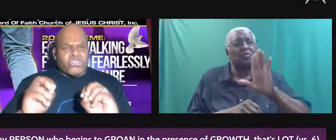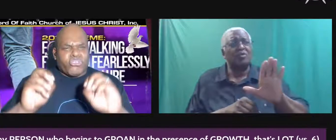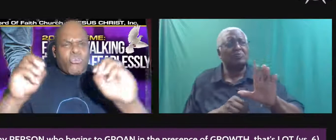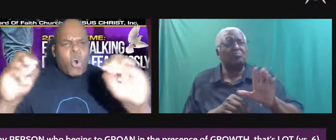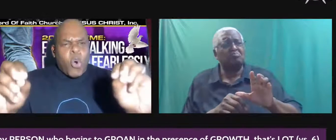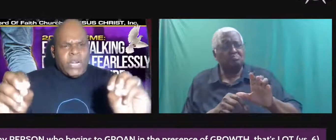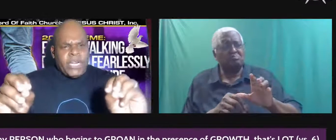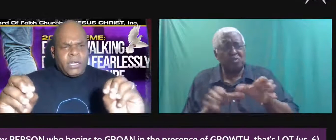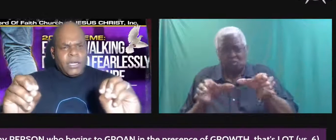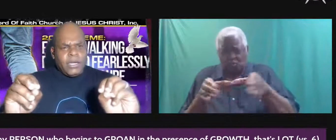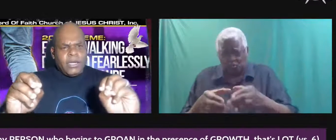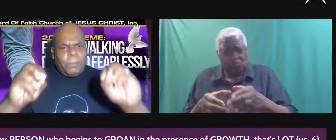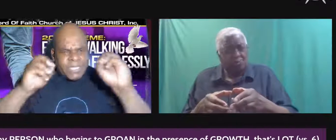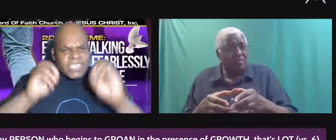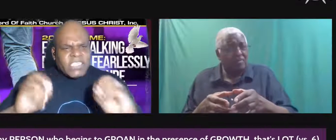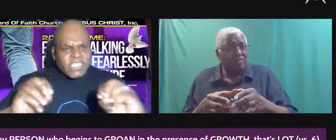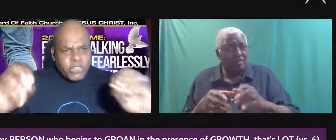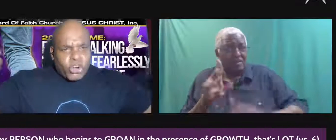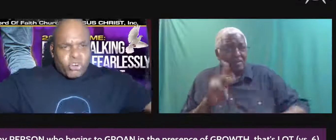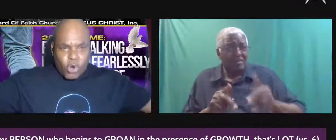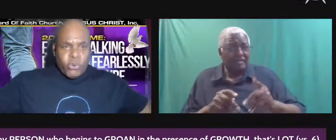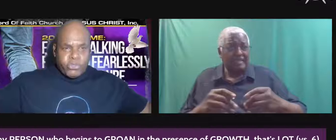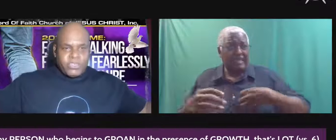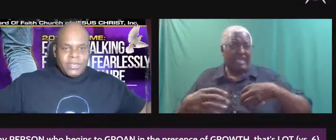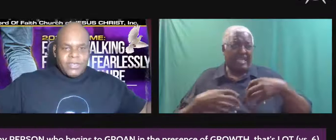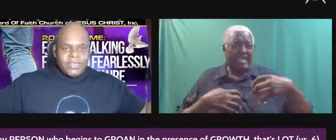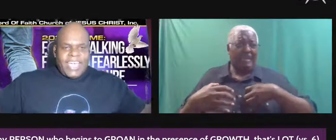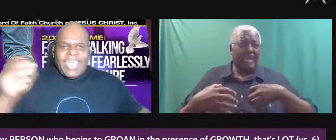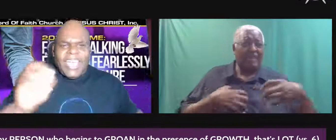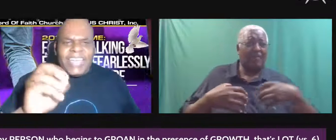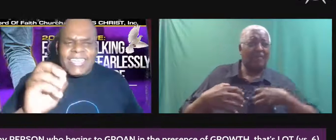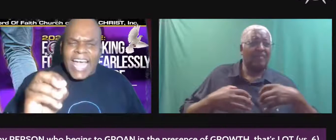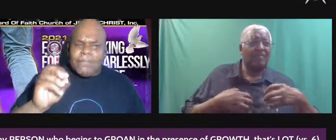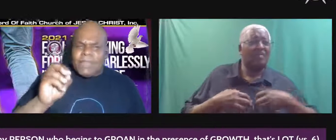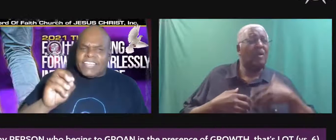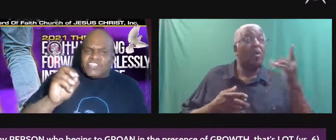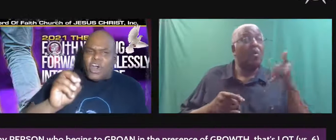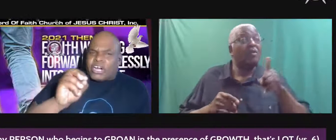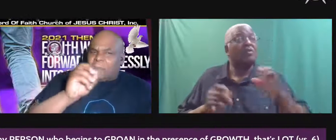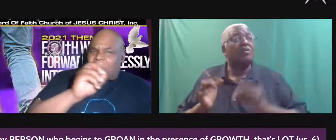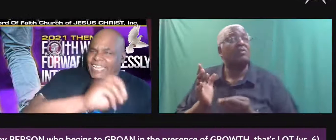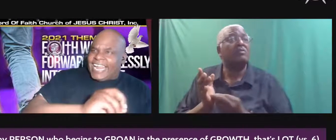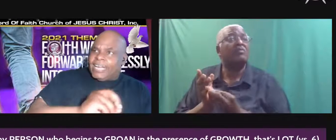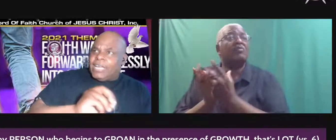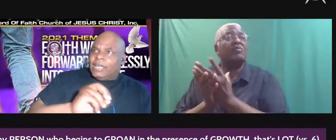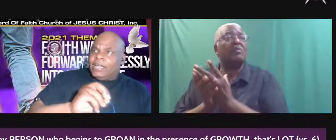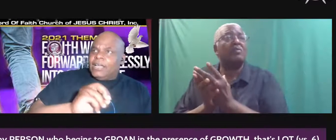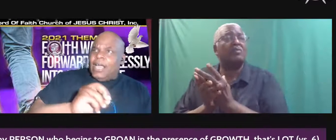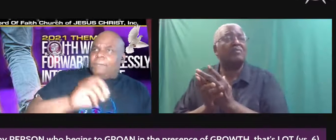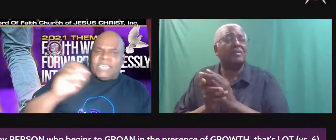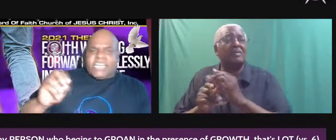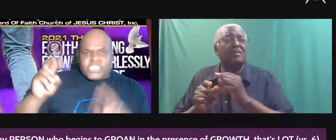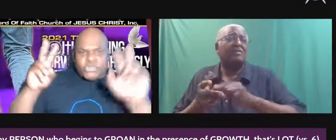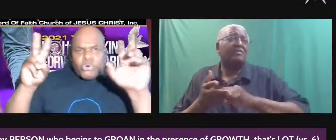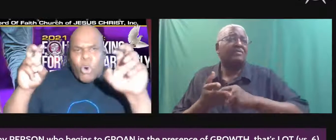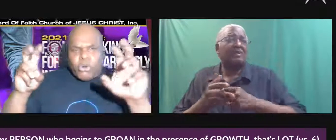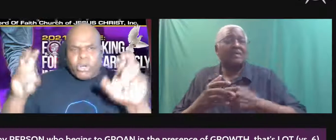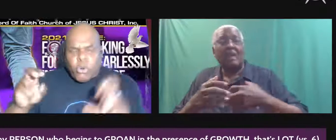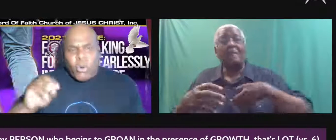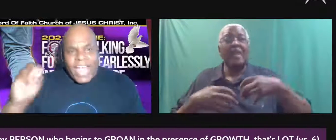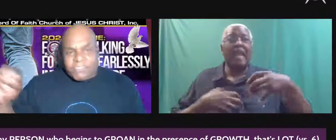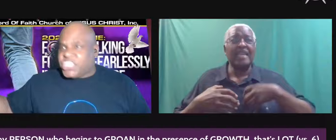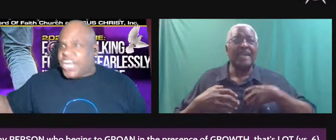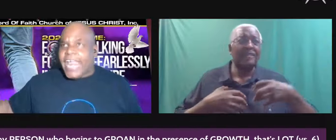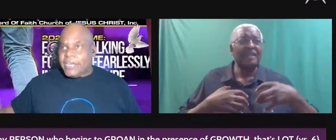circle starts groaning because of your growth, anytime they start complaining because you